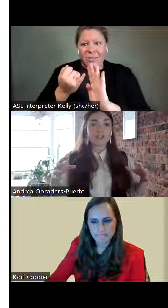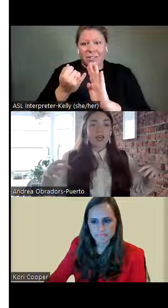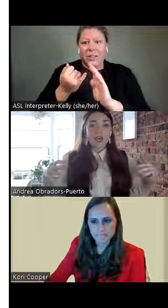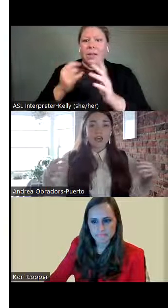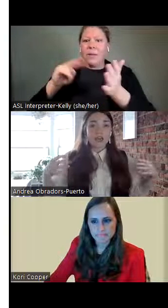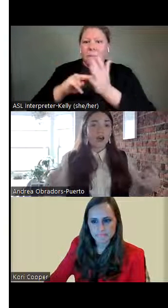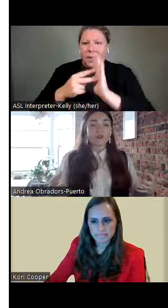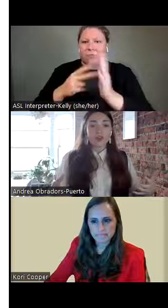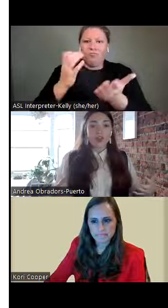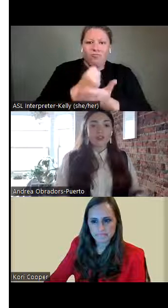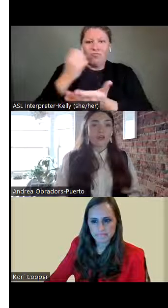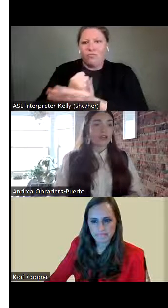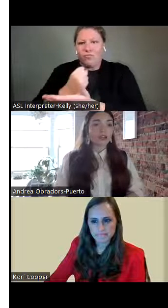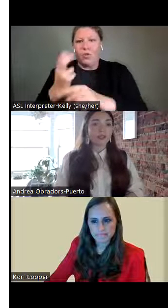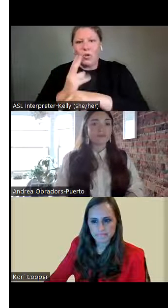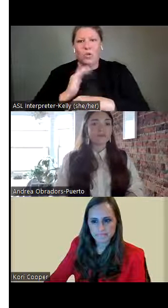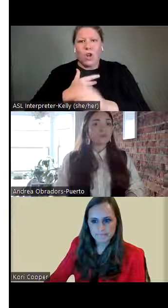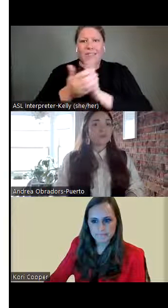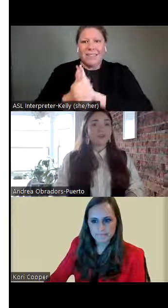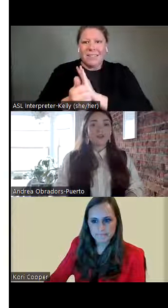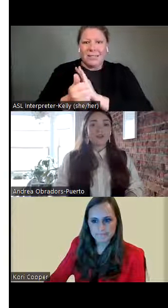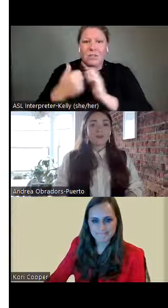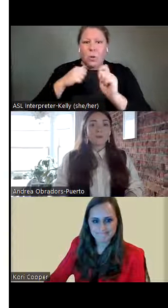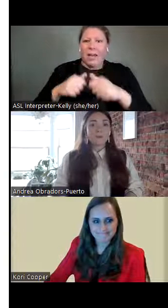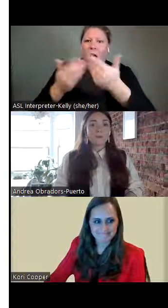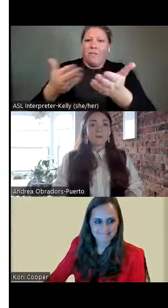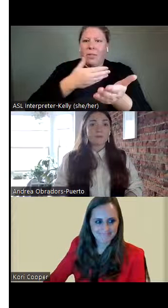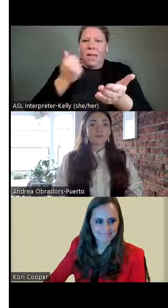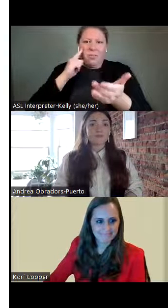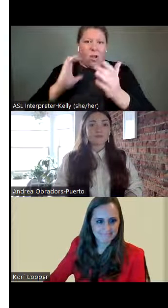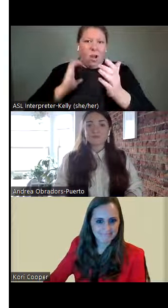skills and offer our best to our client.